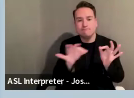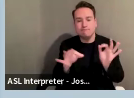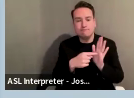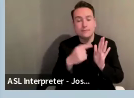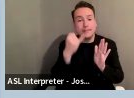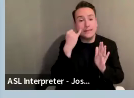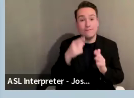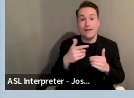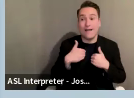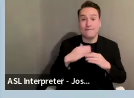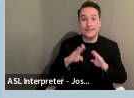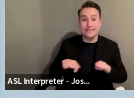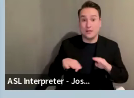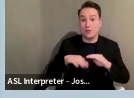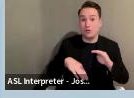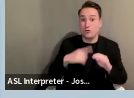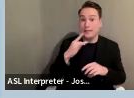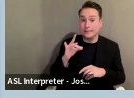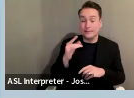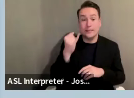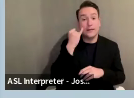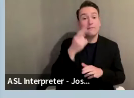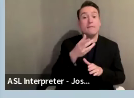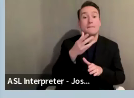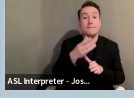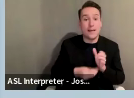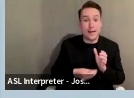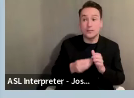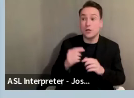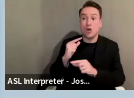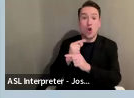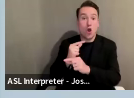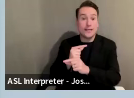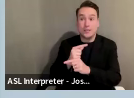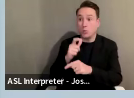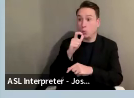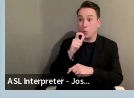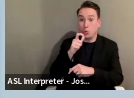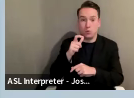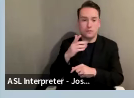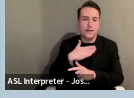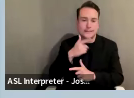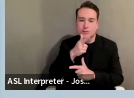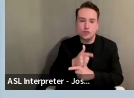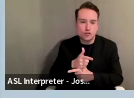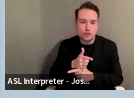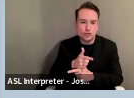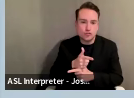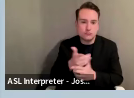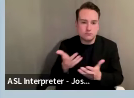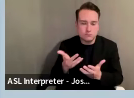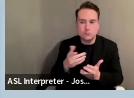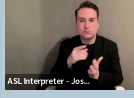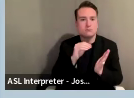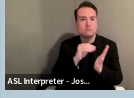children, it's going to say, if I am to pass away, I want the guardian of my child to be my sister. It's going to have language that